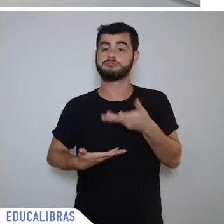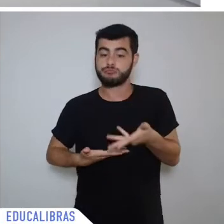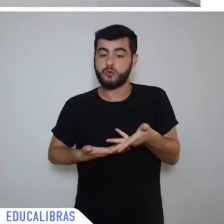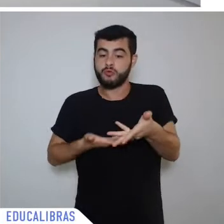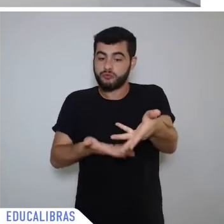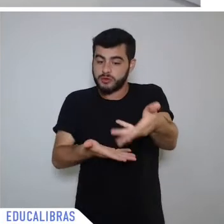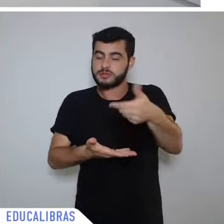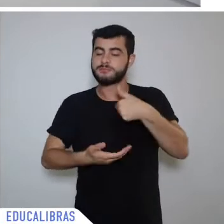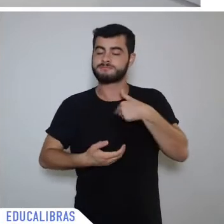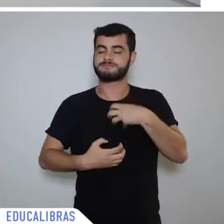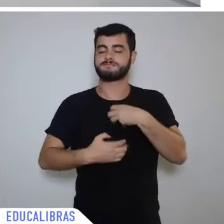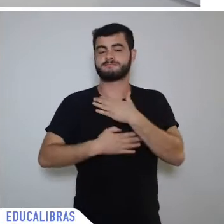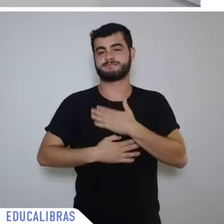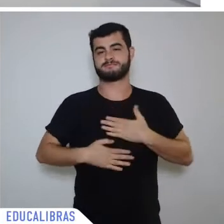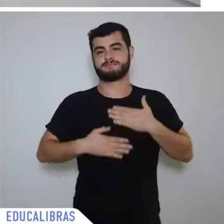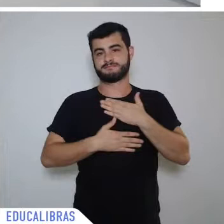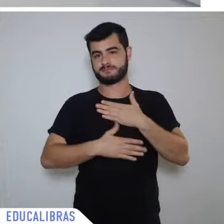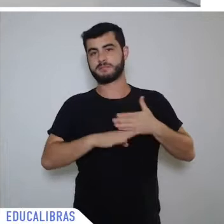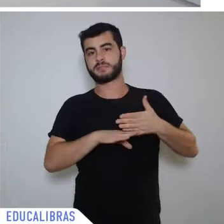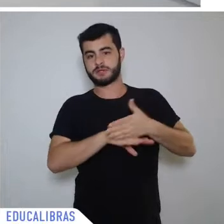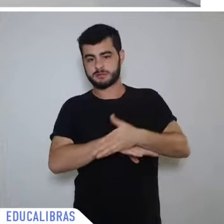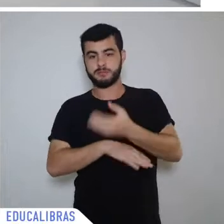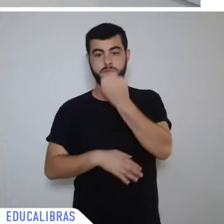this honorable invitation to be here